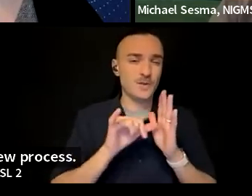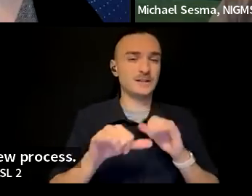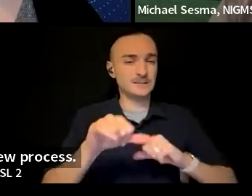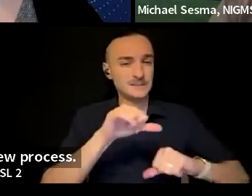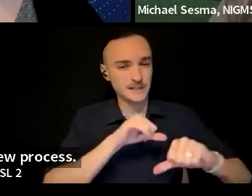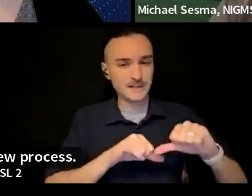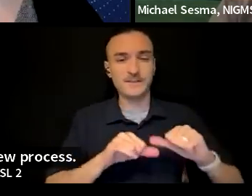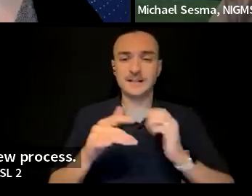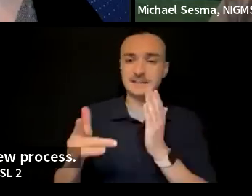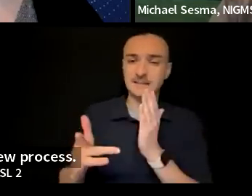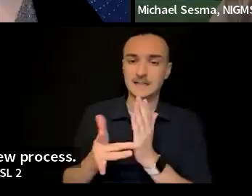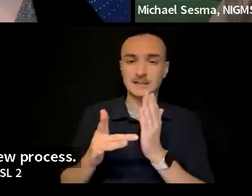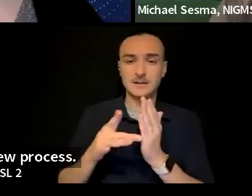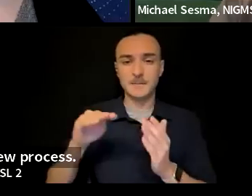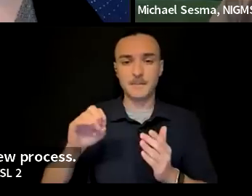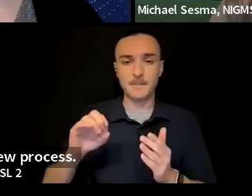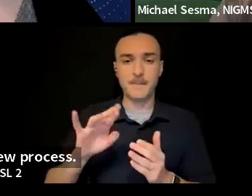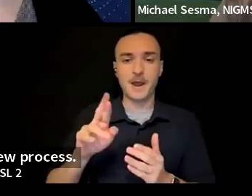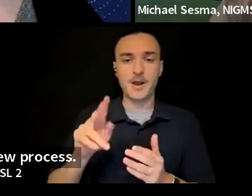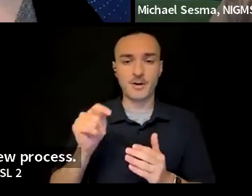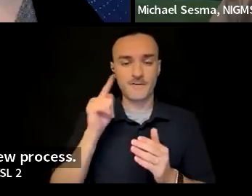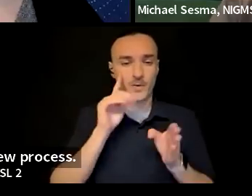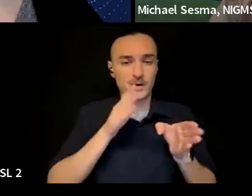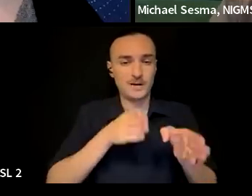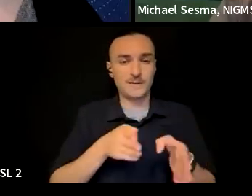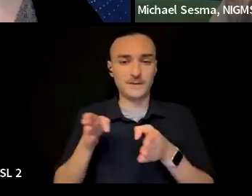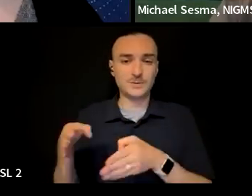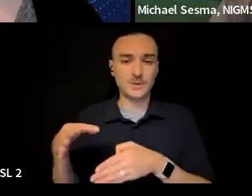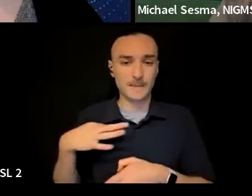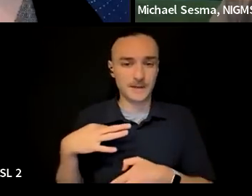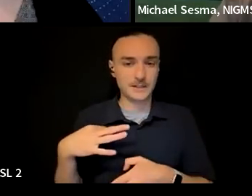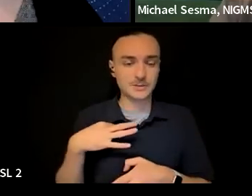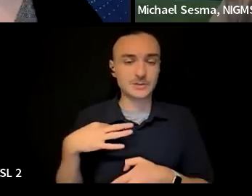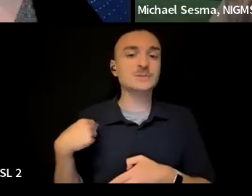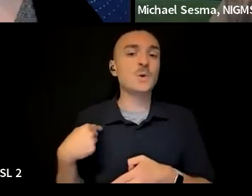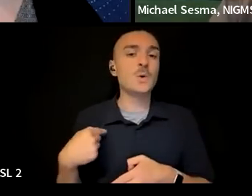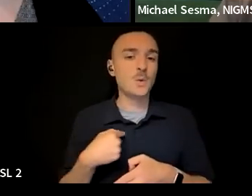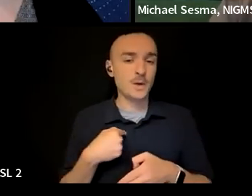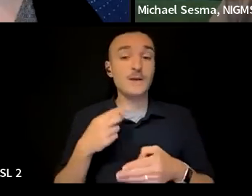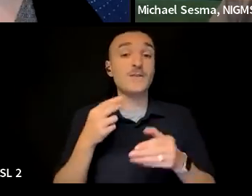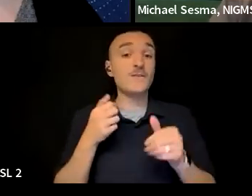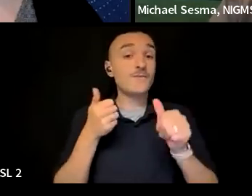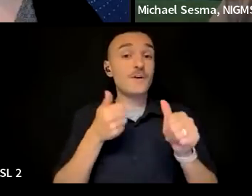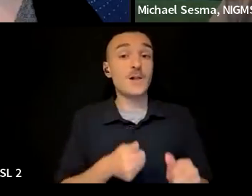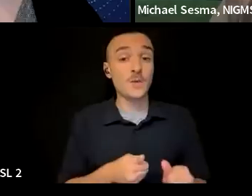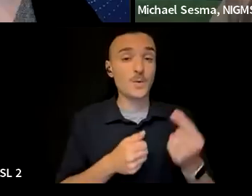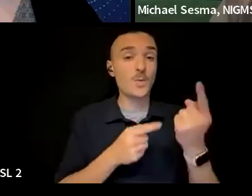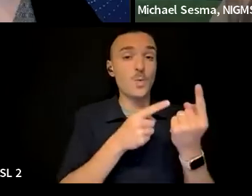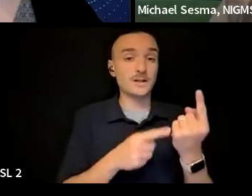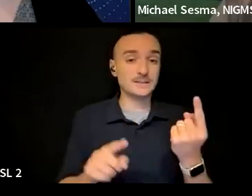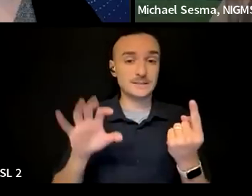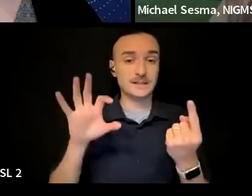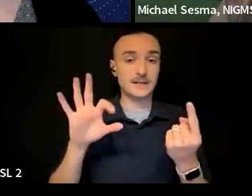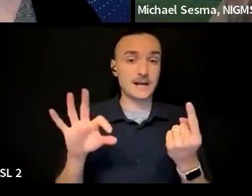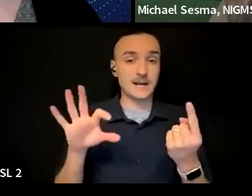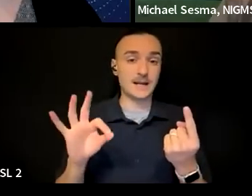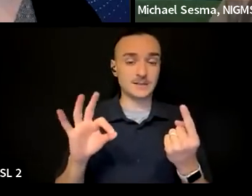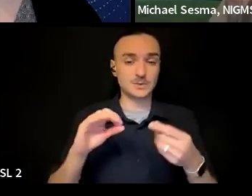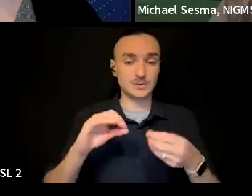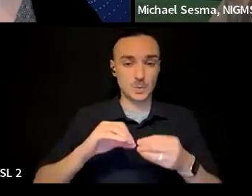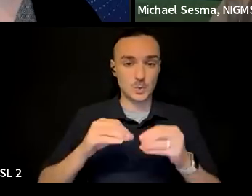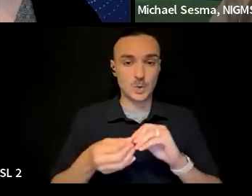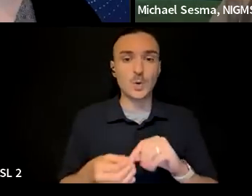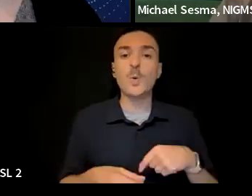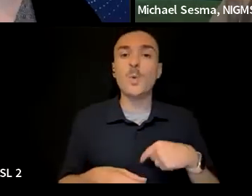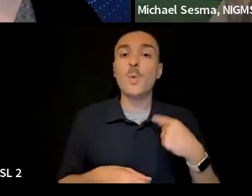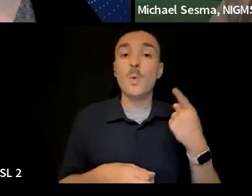we advise our reviewers to use a 1 through 9 scoring system. So a 1 is indicating an application that's likely to